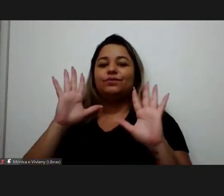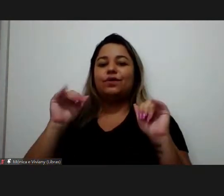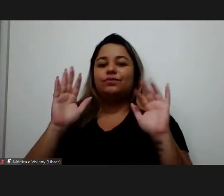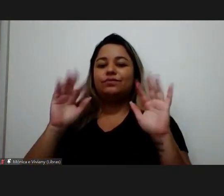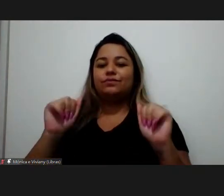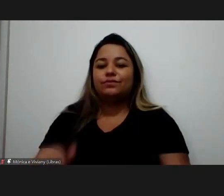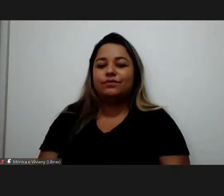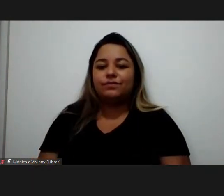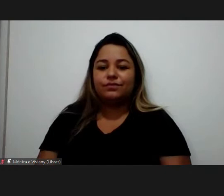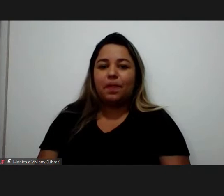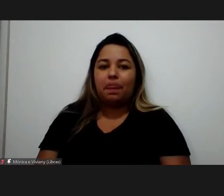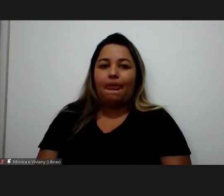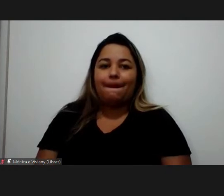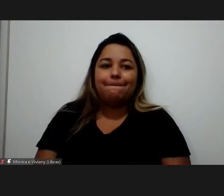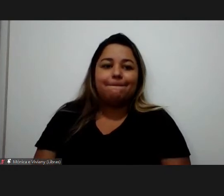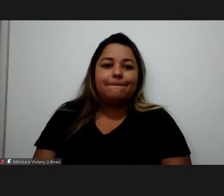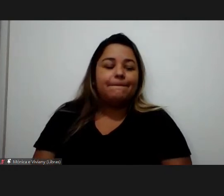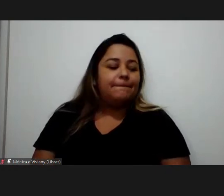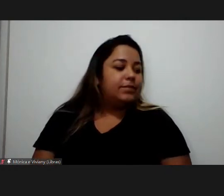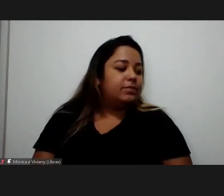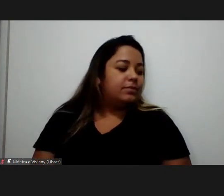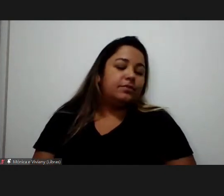Tchau, tchau.